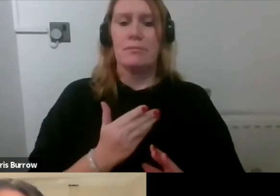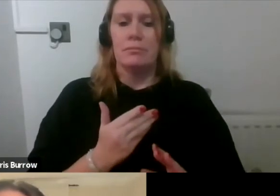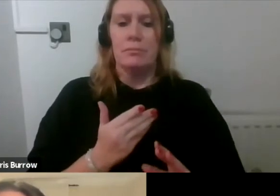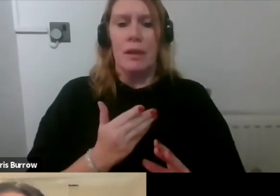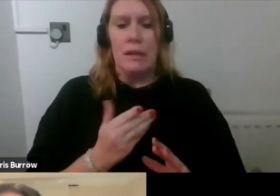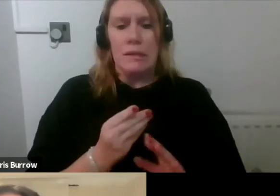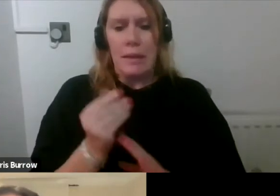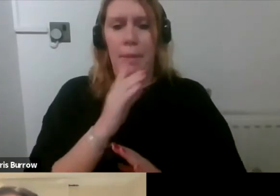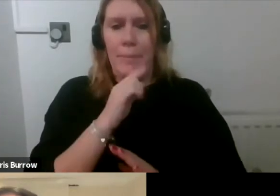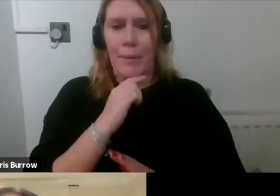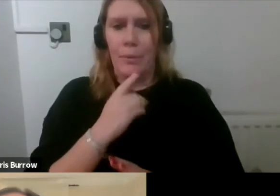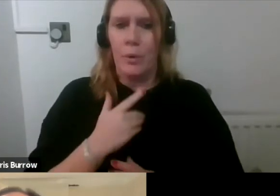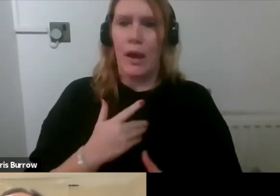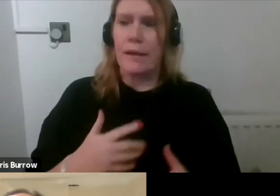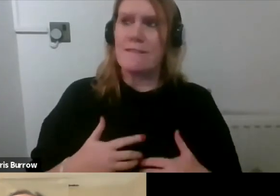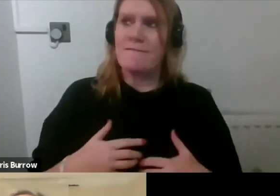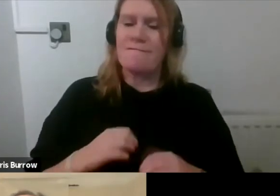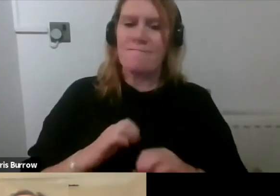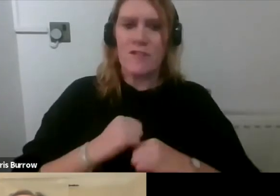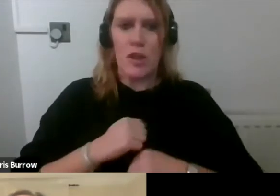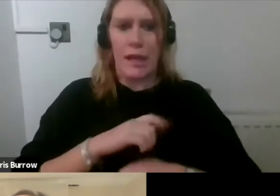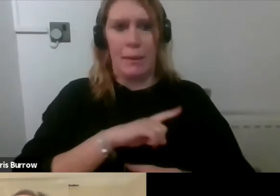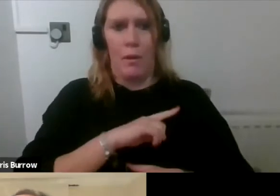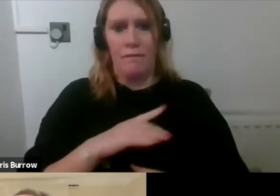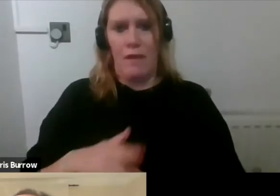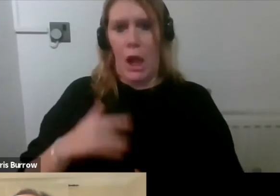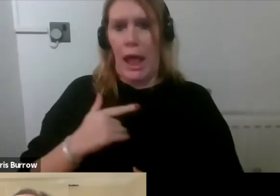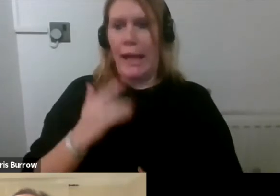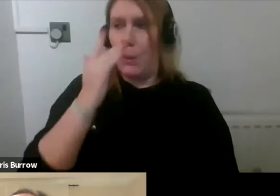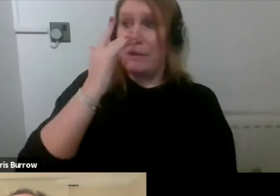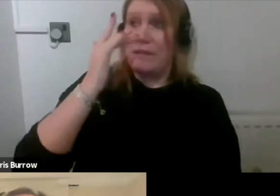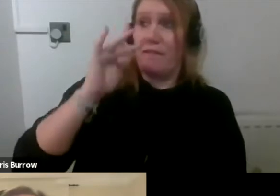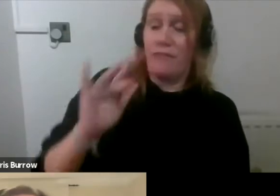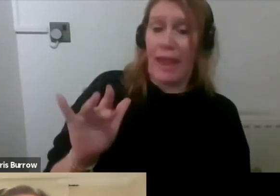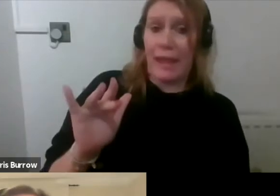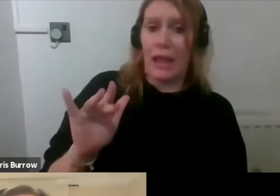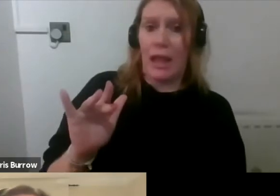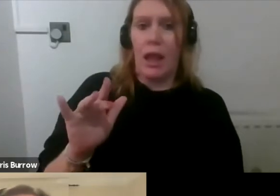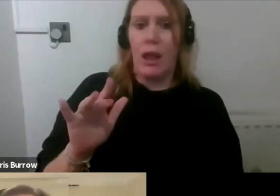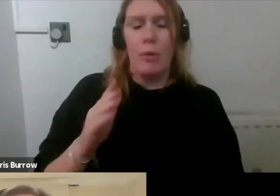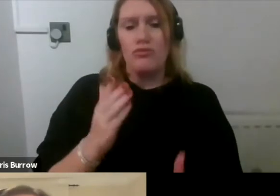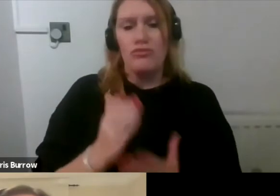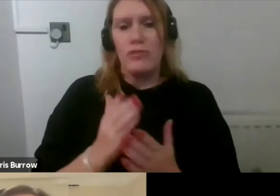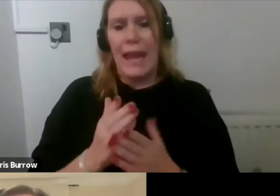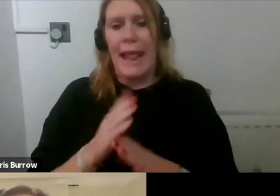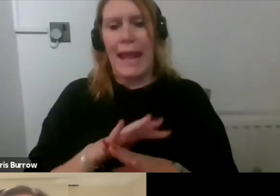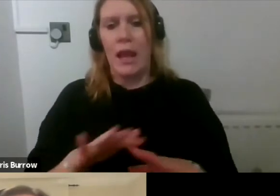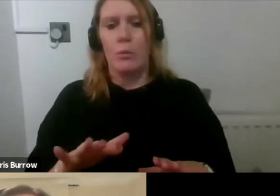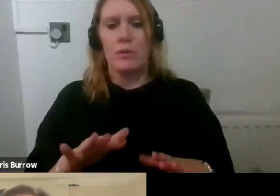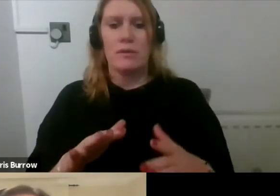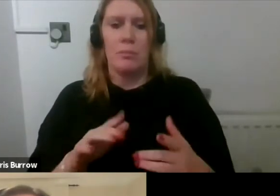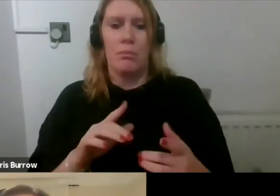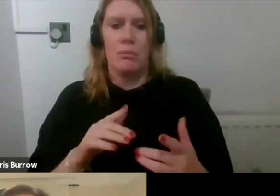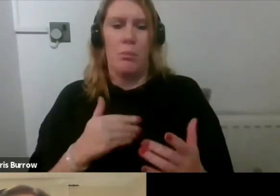point. It wasn't to deride or undermine the effect. It was to kind of answer a question, to posit a question